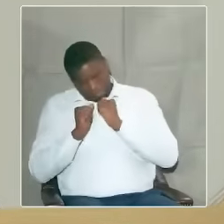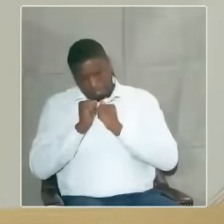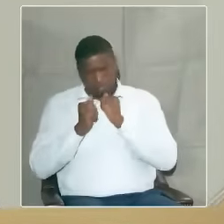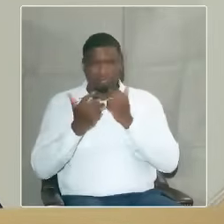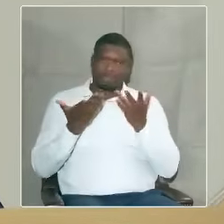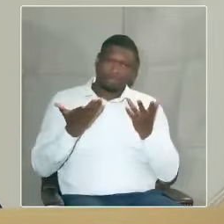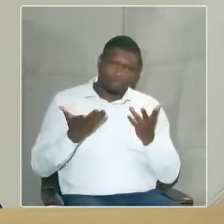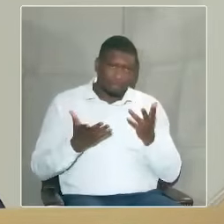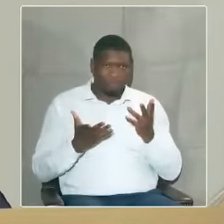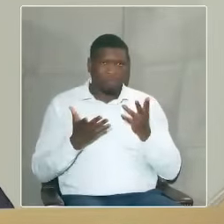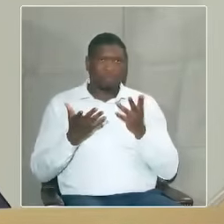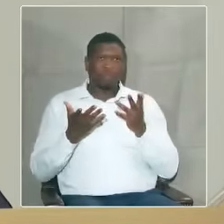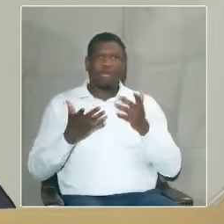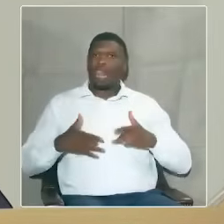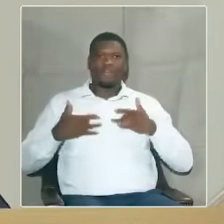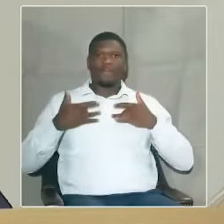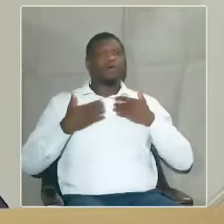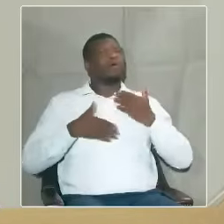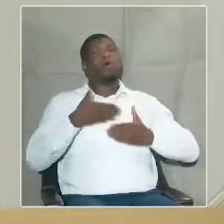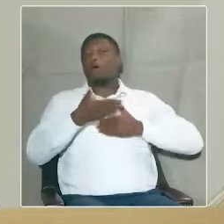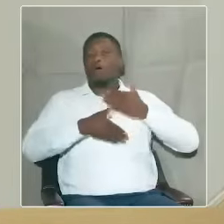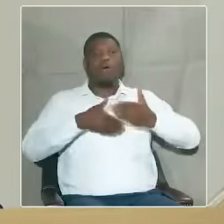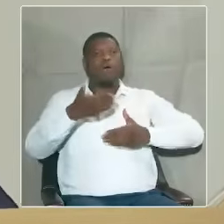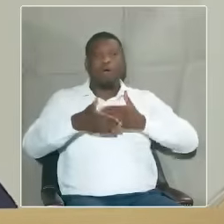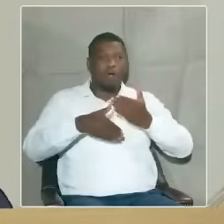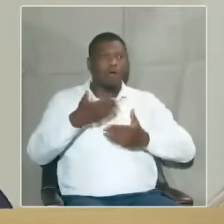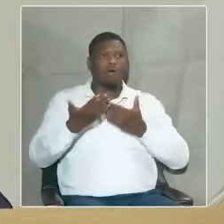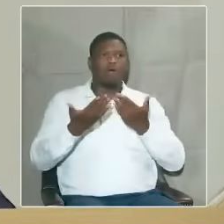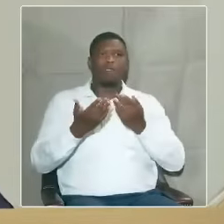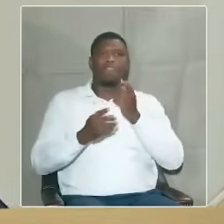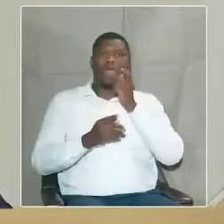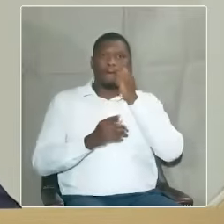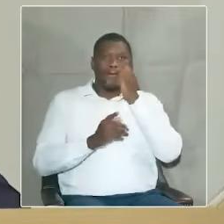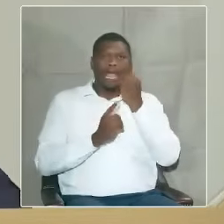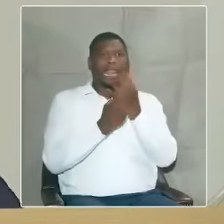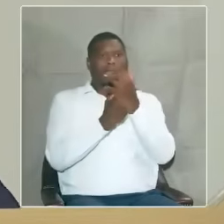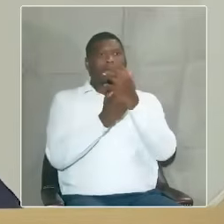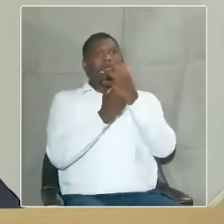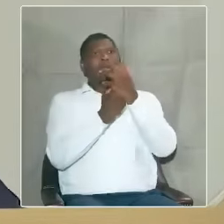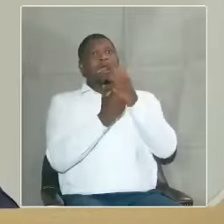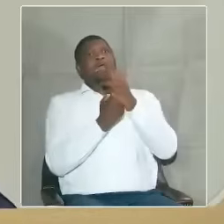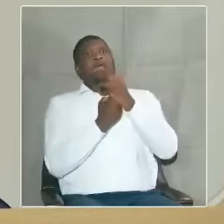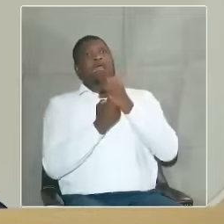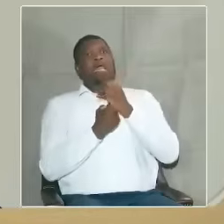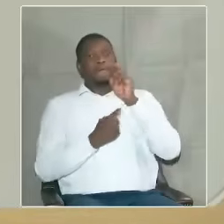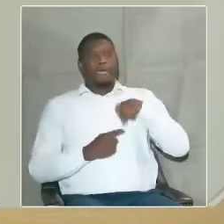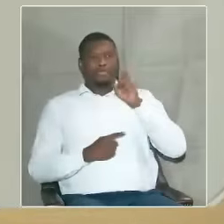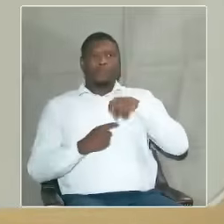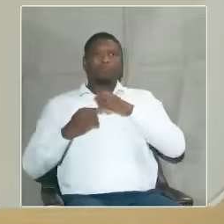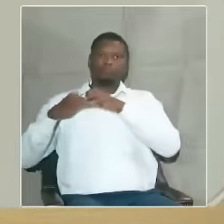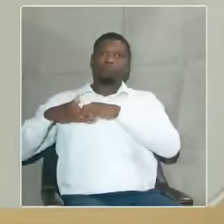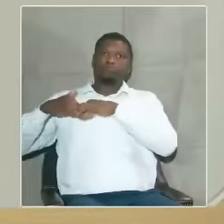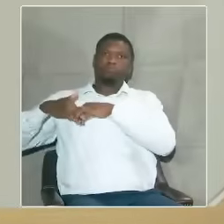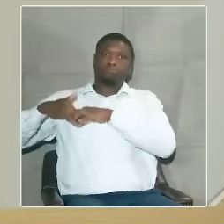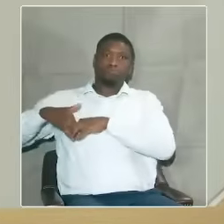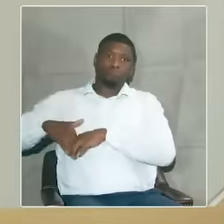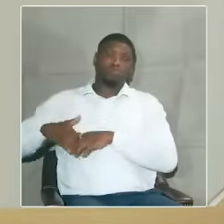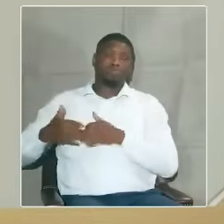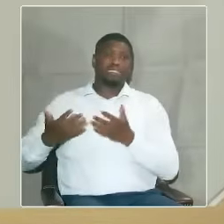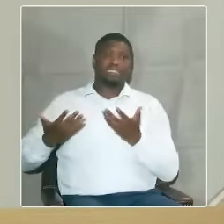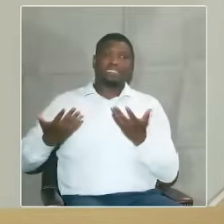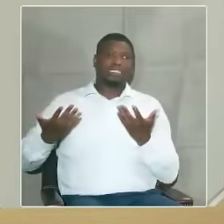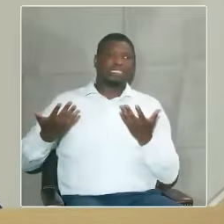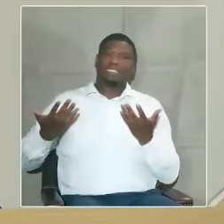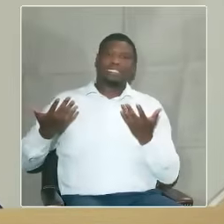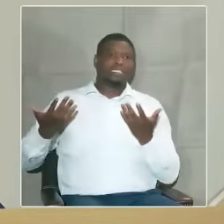and life goes on, this man is here in front of me, he wants the team disestablished.